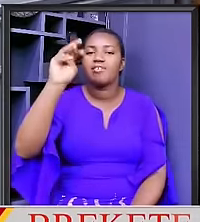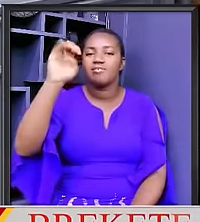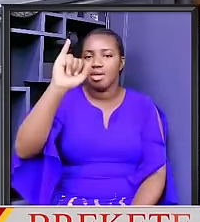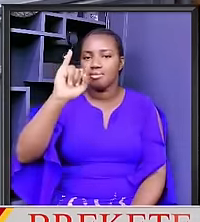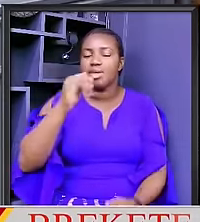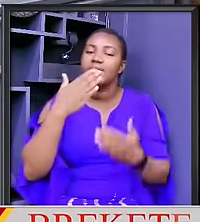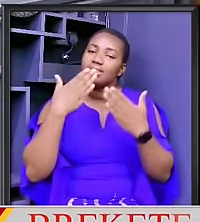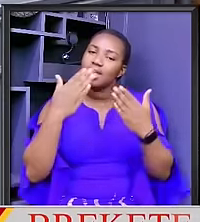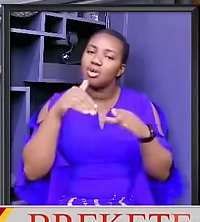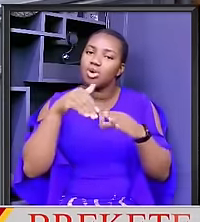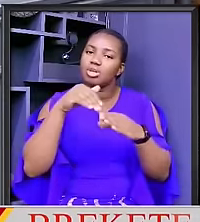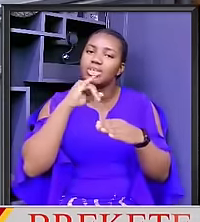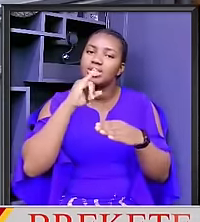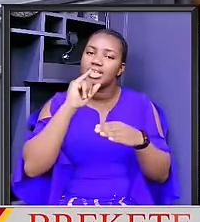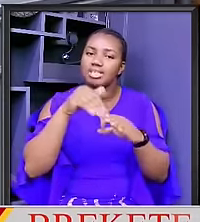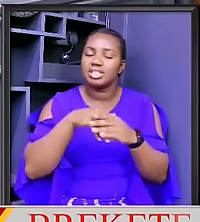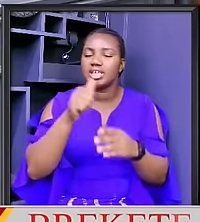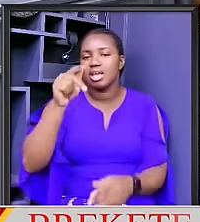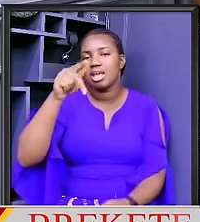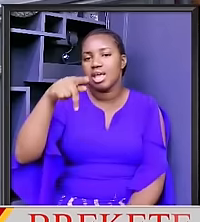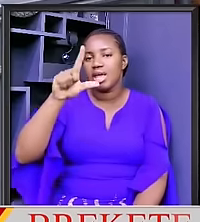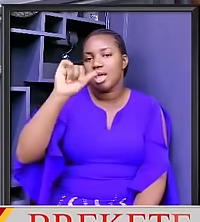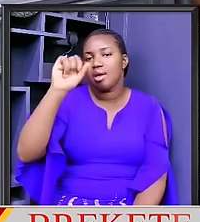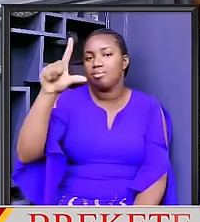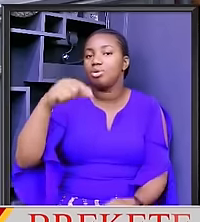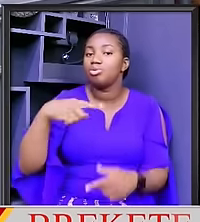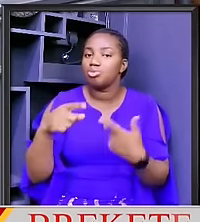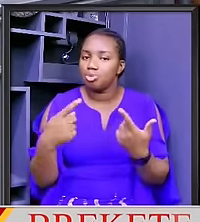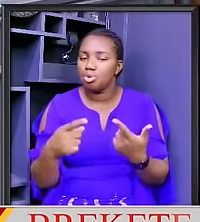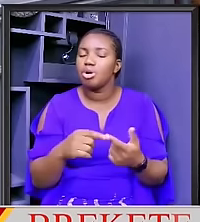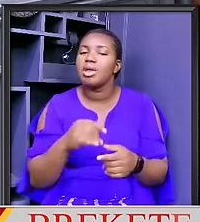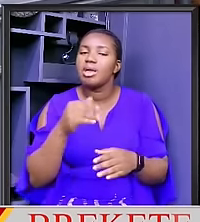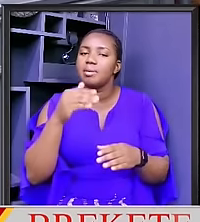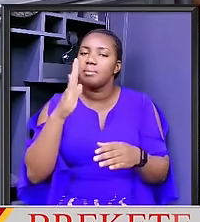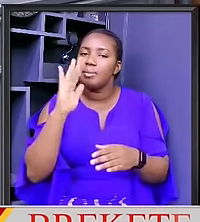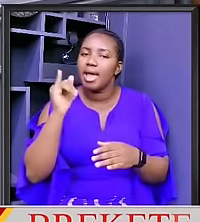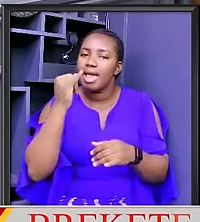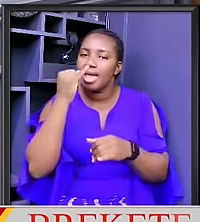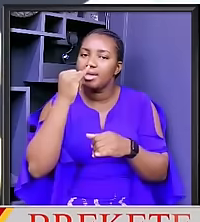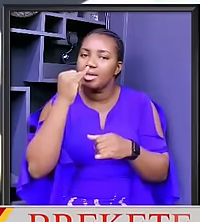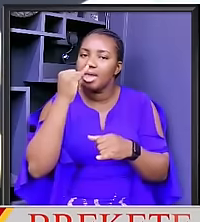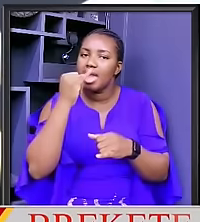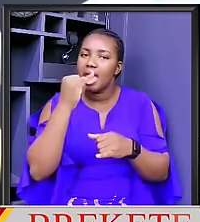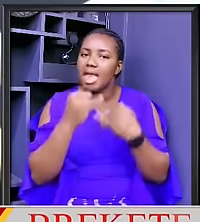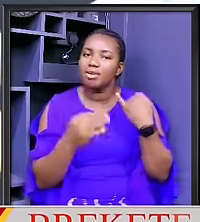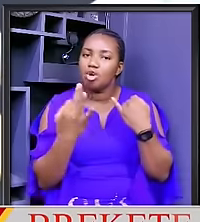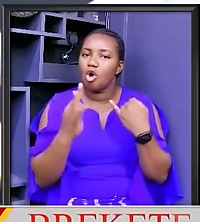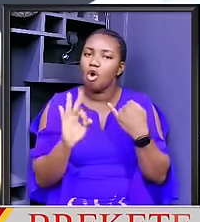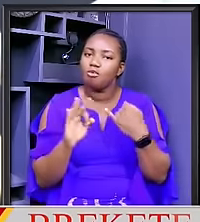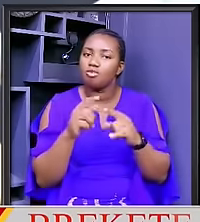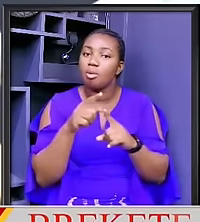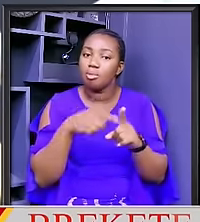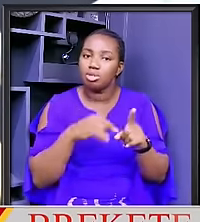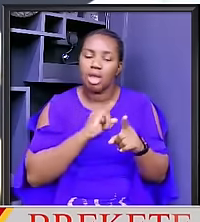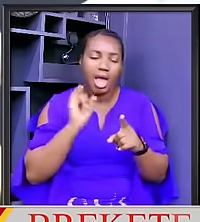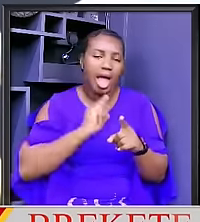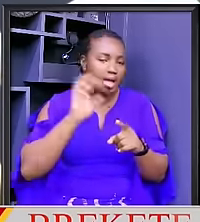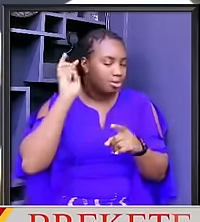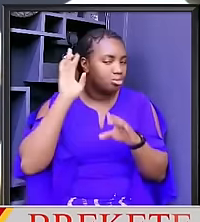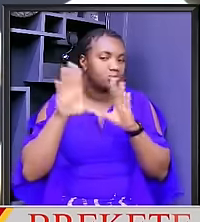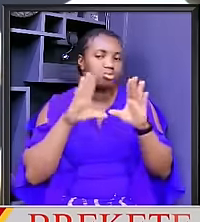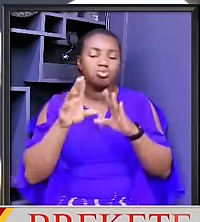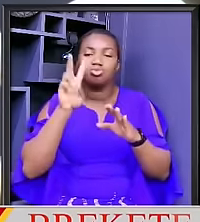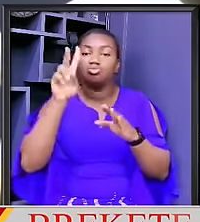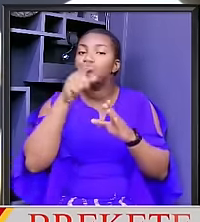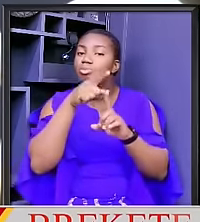say, na April, when they go. So at the end of the month, I go do 2 months statement of account.